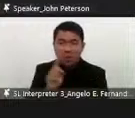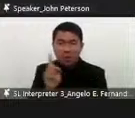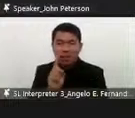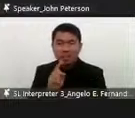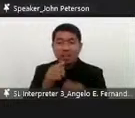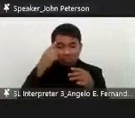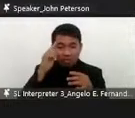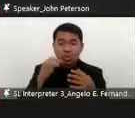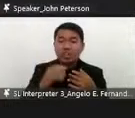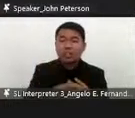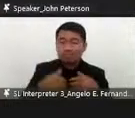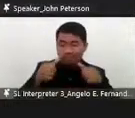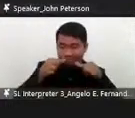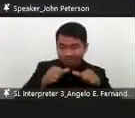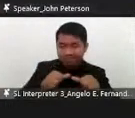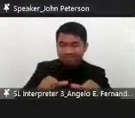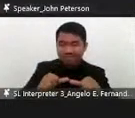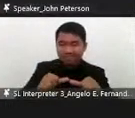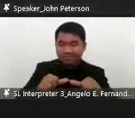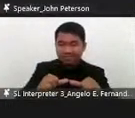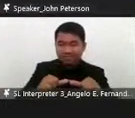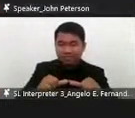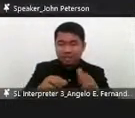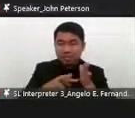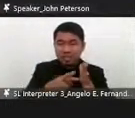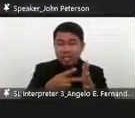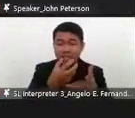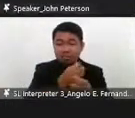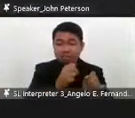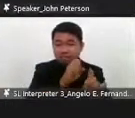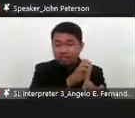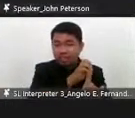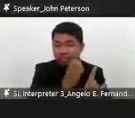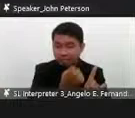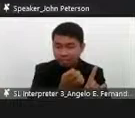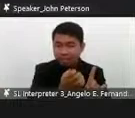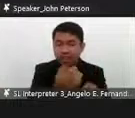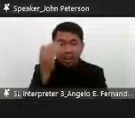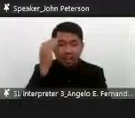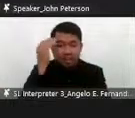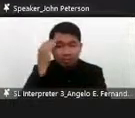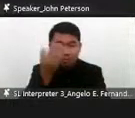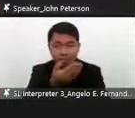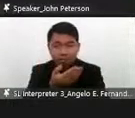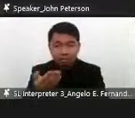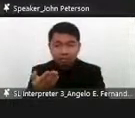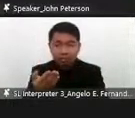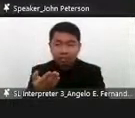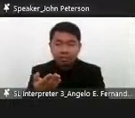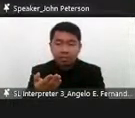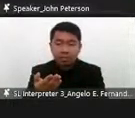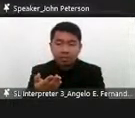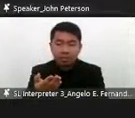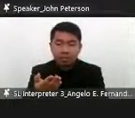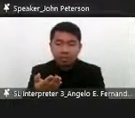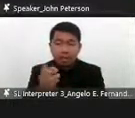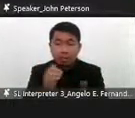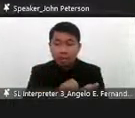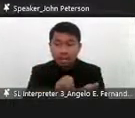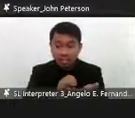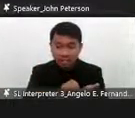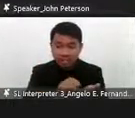So it's also nice to, you know, recall or practice